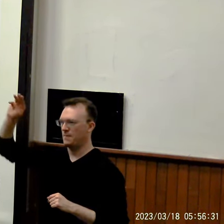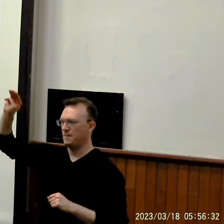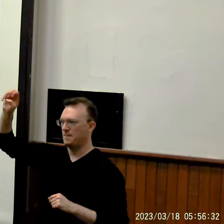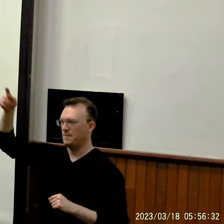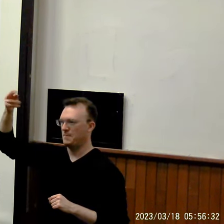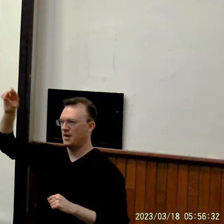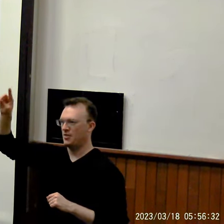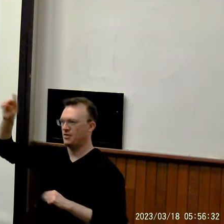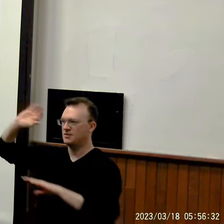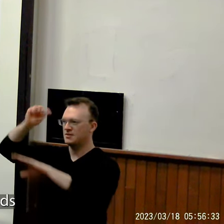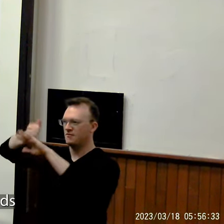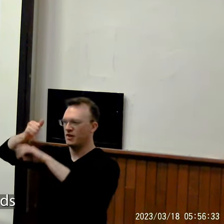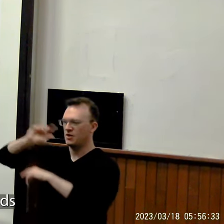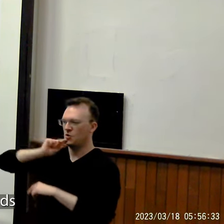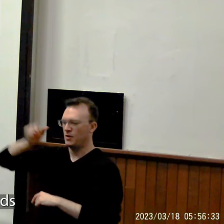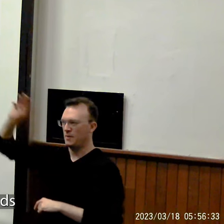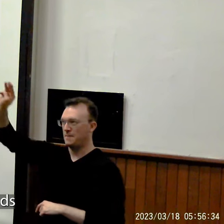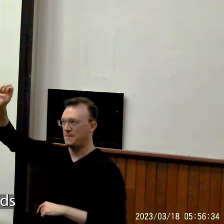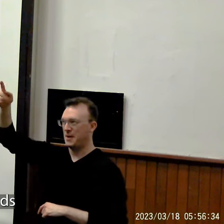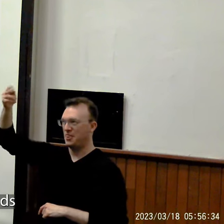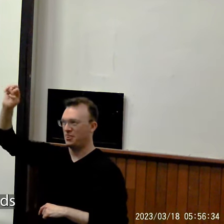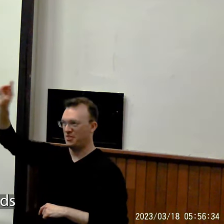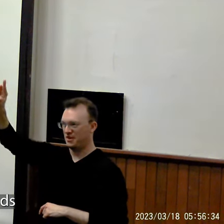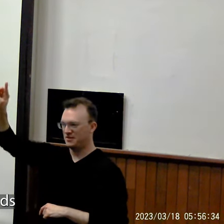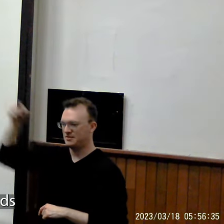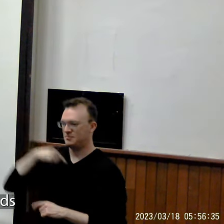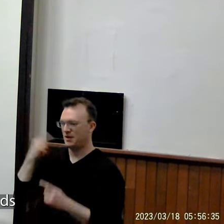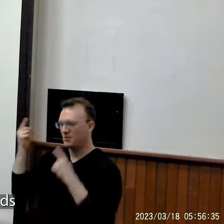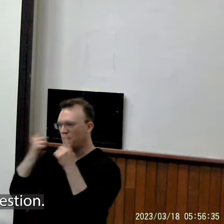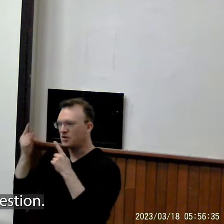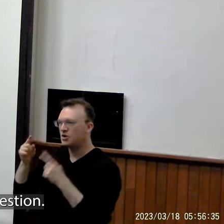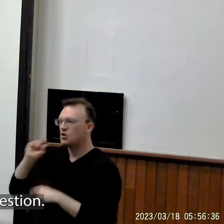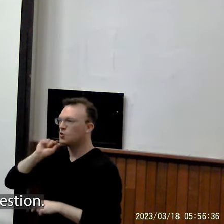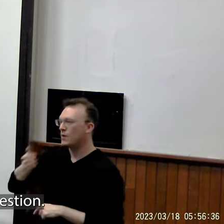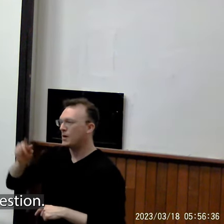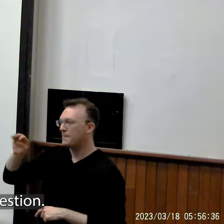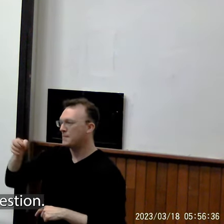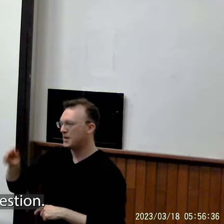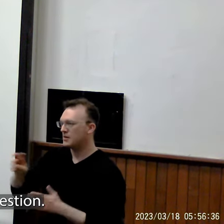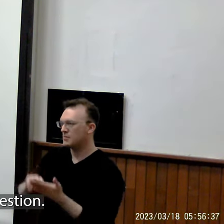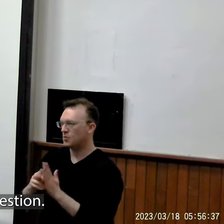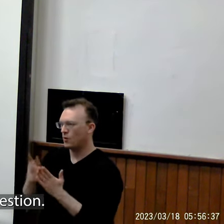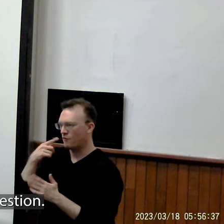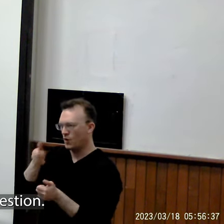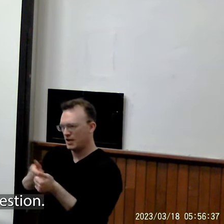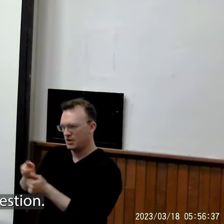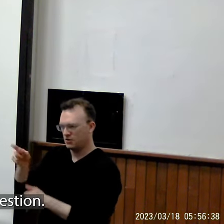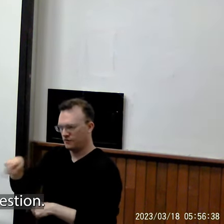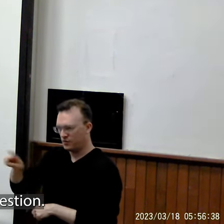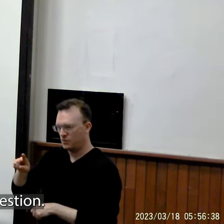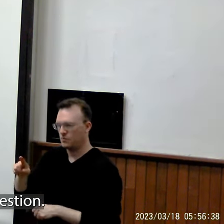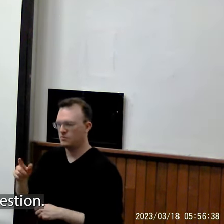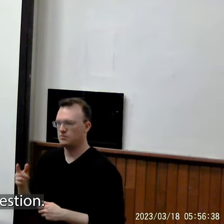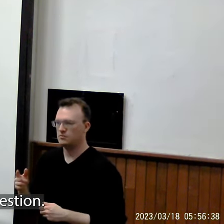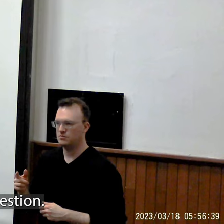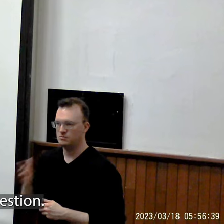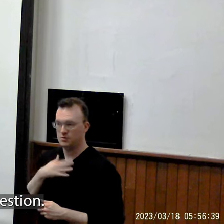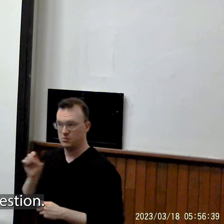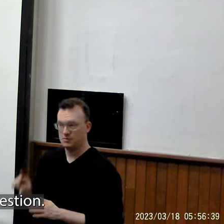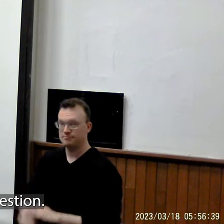queer methods. And I wonder what a queer method means to each of you. That's my